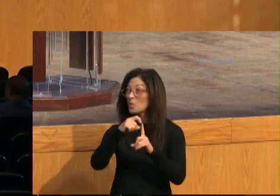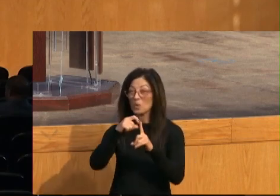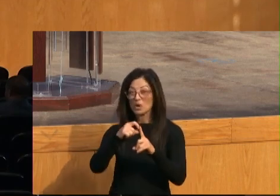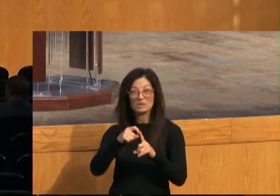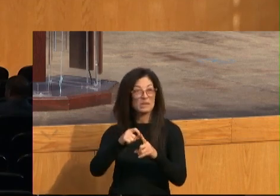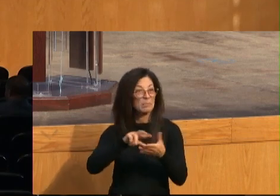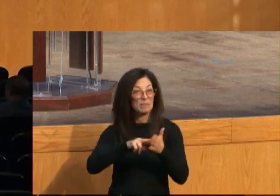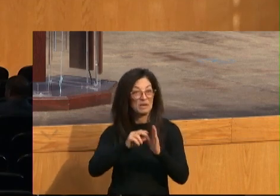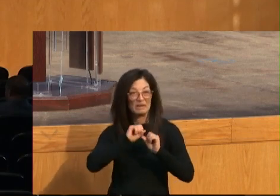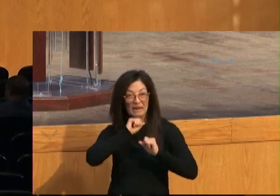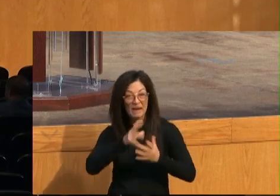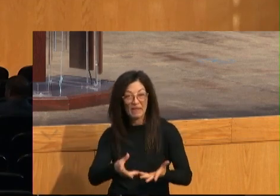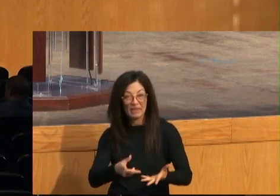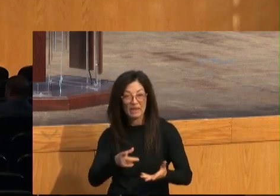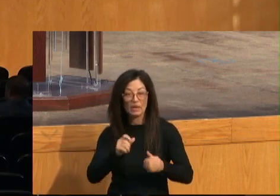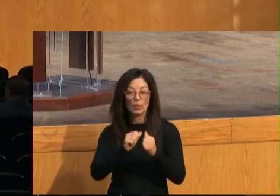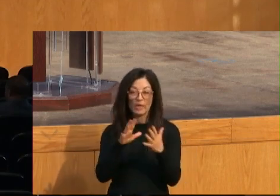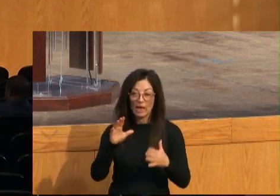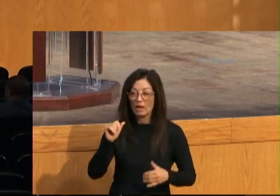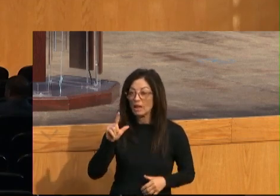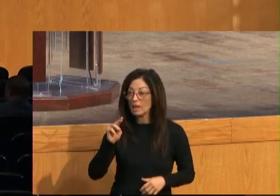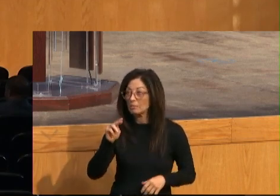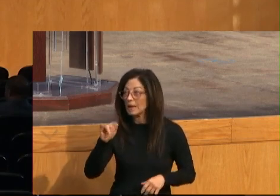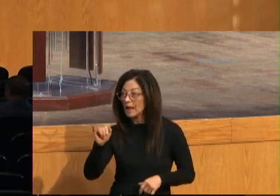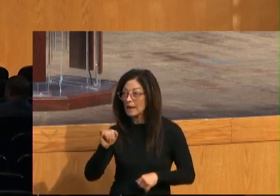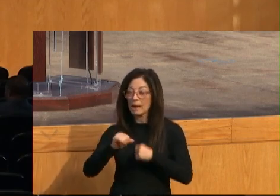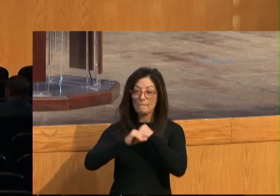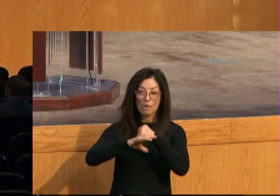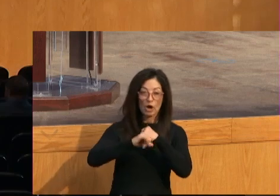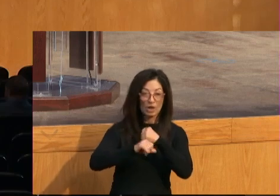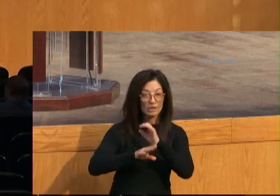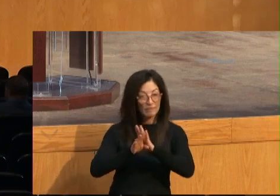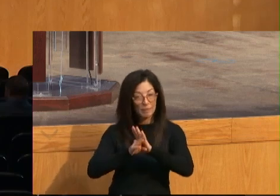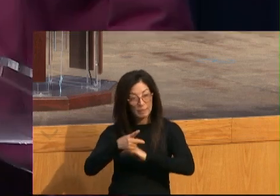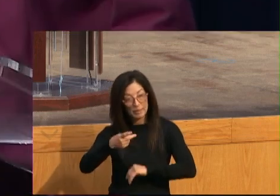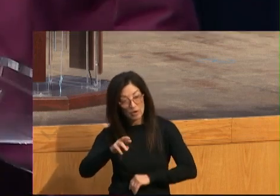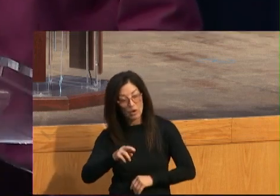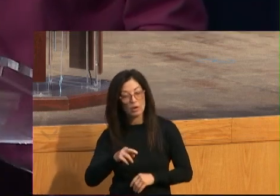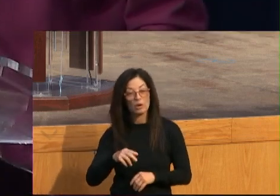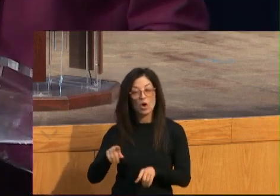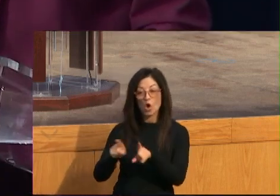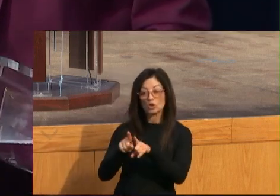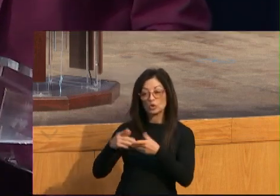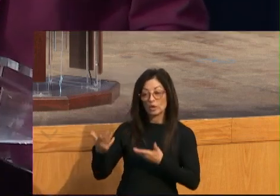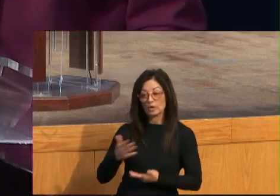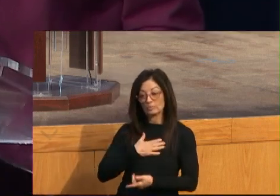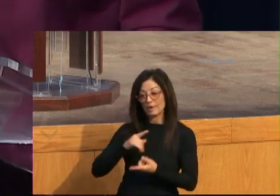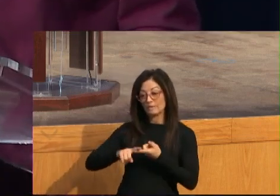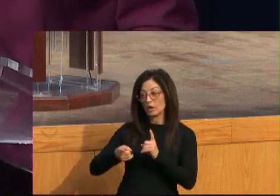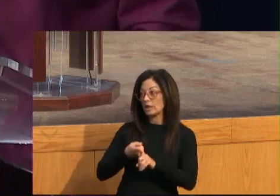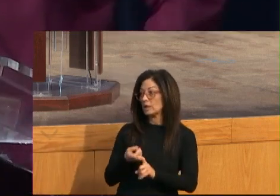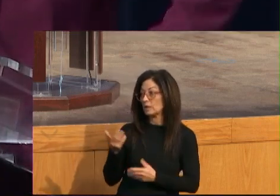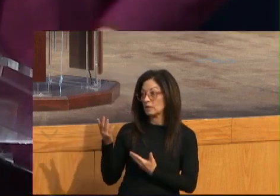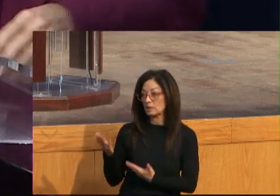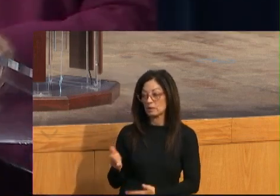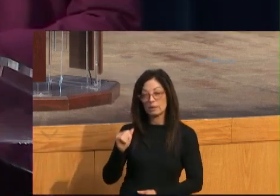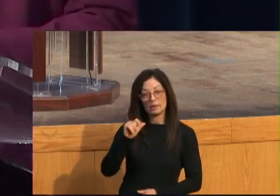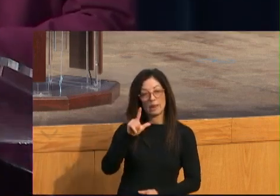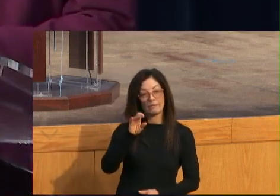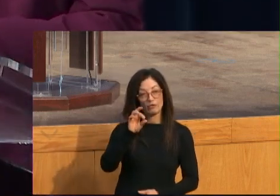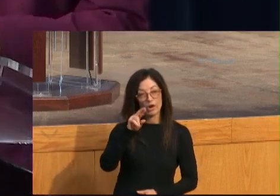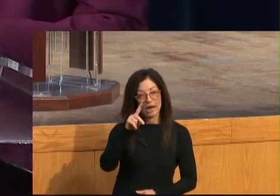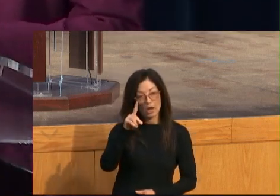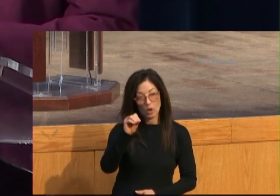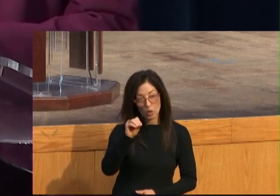Alumni Development, Marketing, and PR. Joining me on stage is my friend Alfredo, and I'll